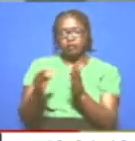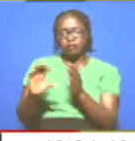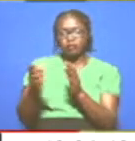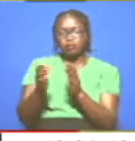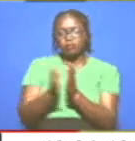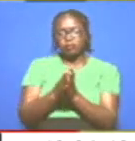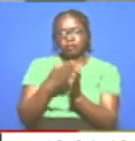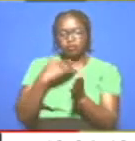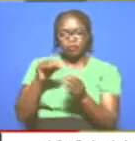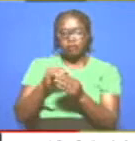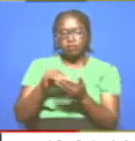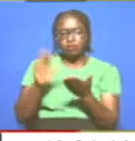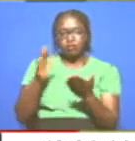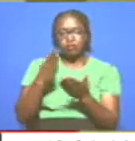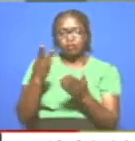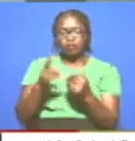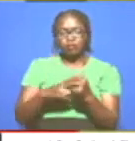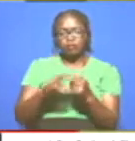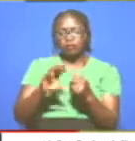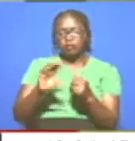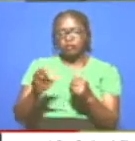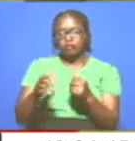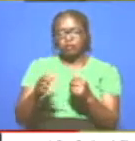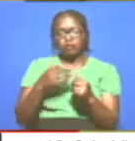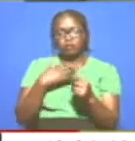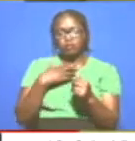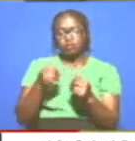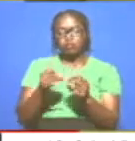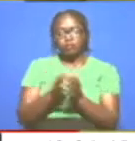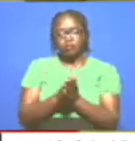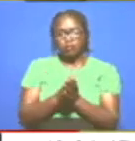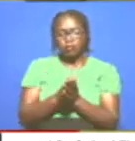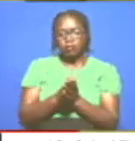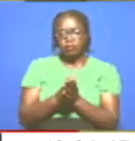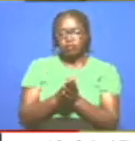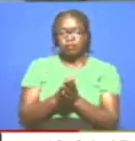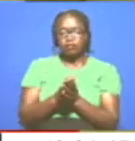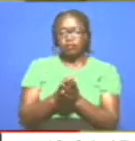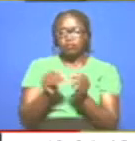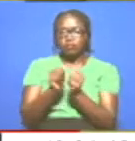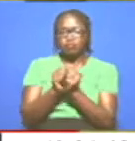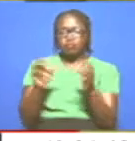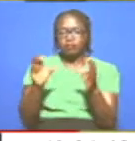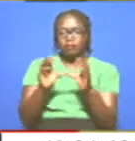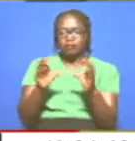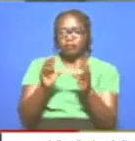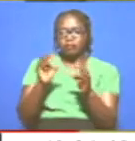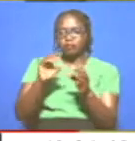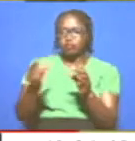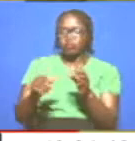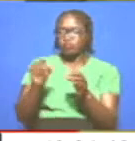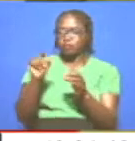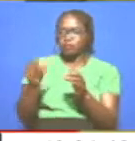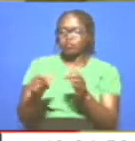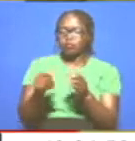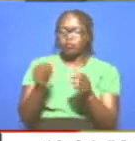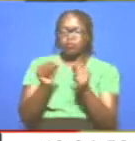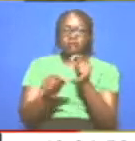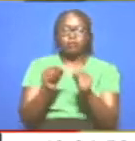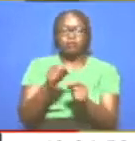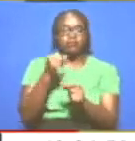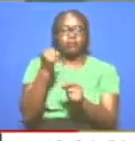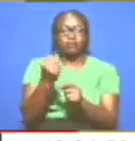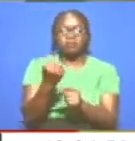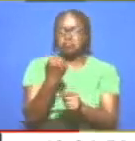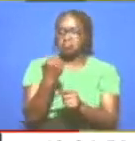counties, we are looking at a maximum of 10 coaches per county for us to make a difference, or 5 coaches for a